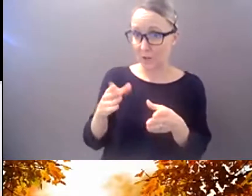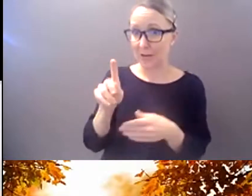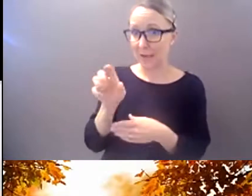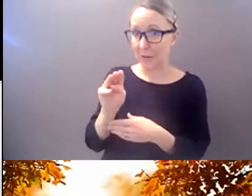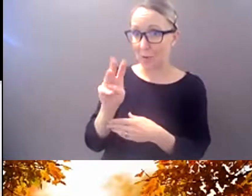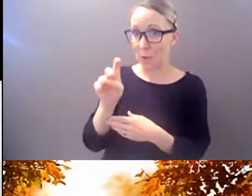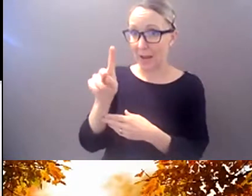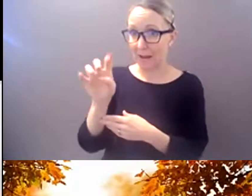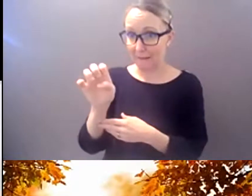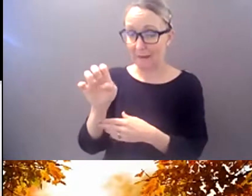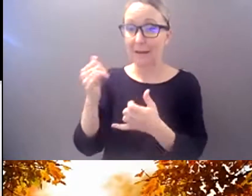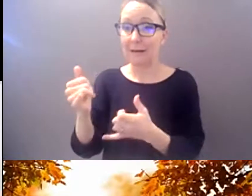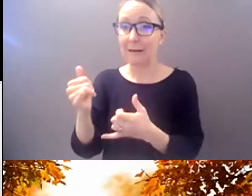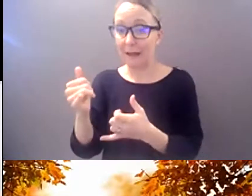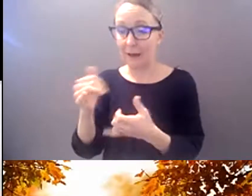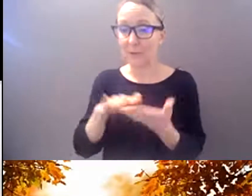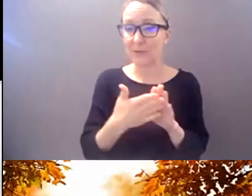the new